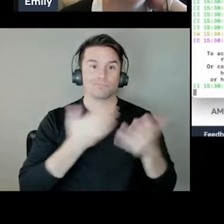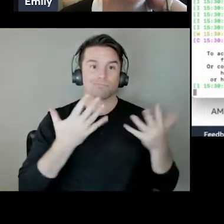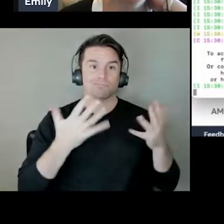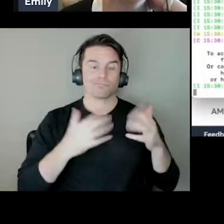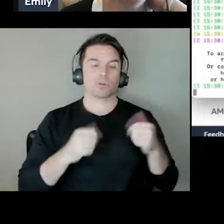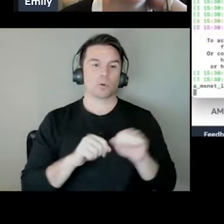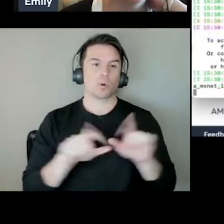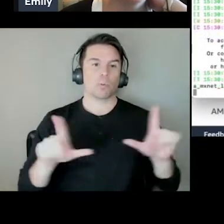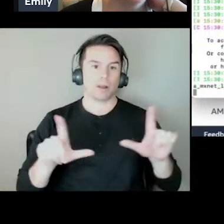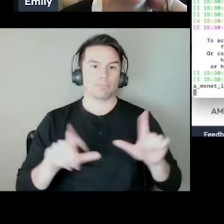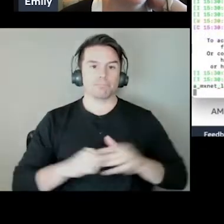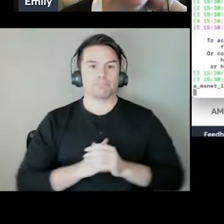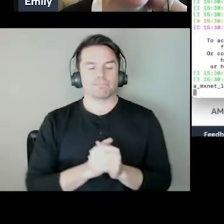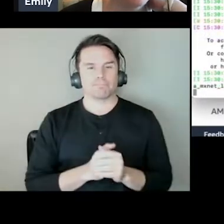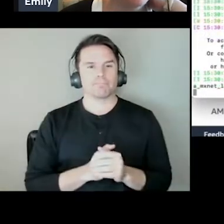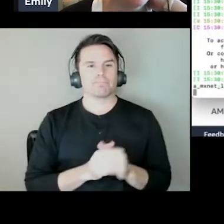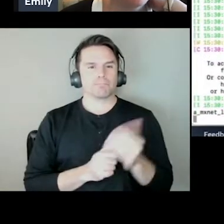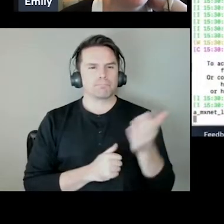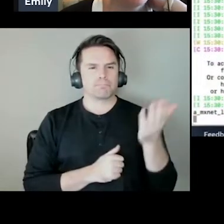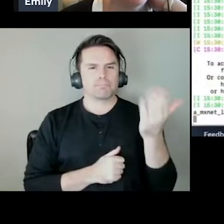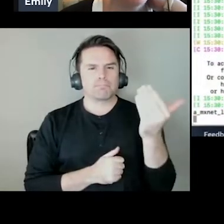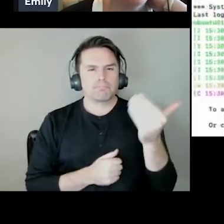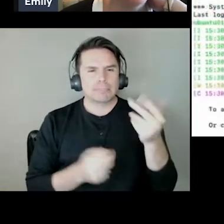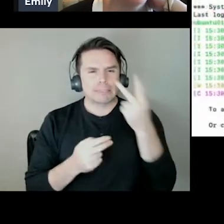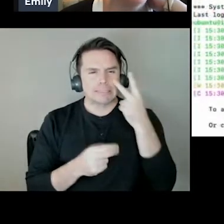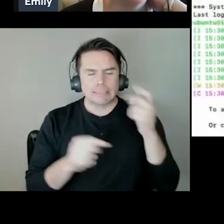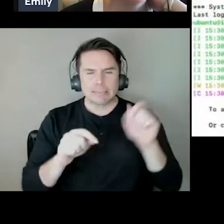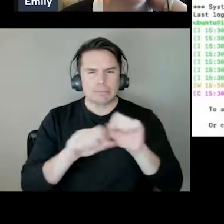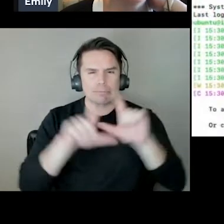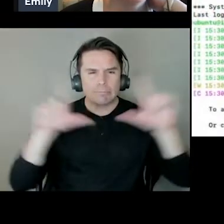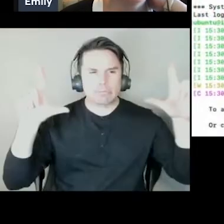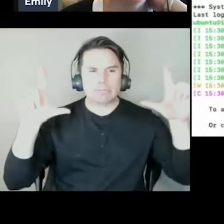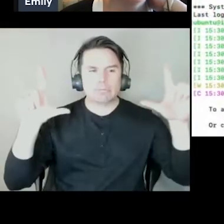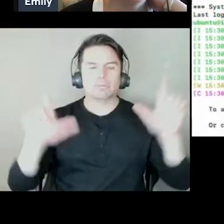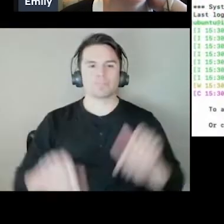you zoom that text in a little bit? Right. Let me do that. Is it better?